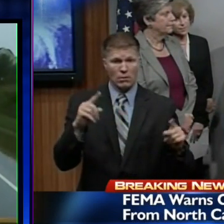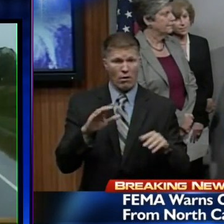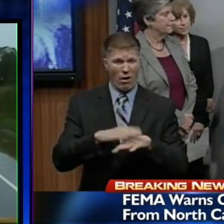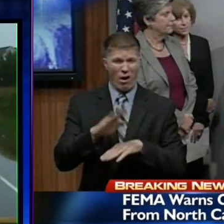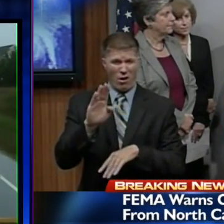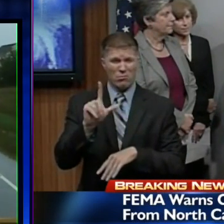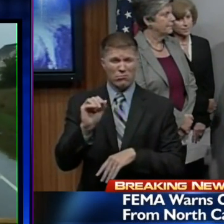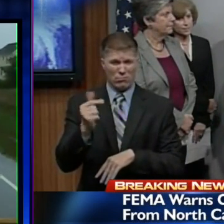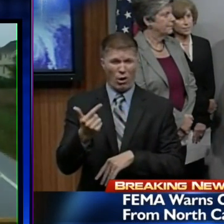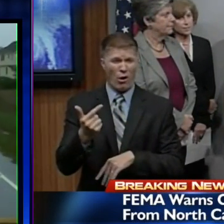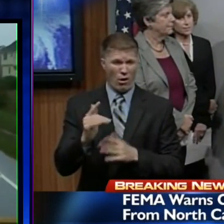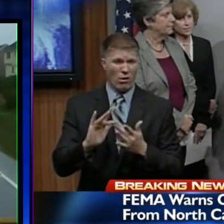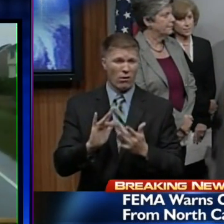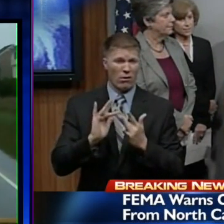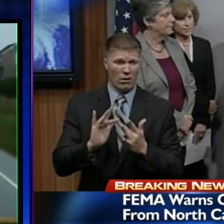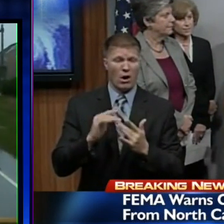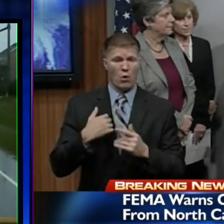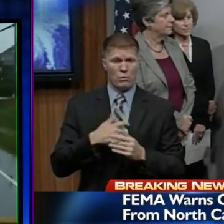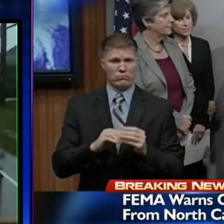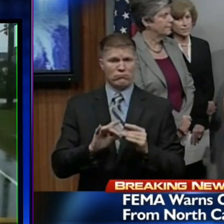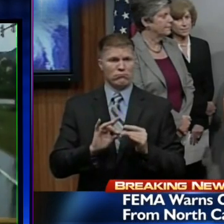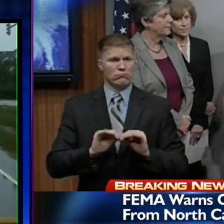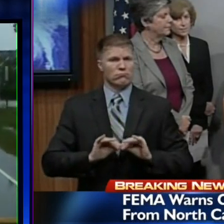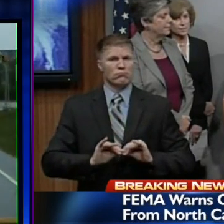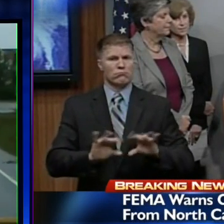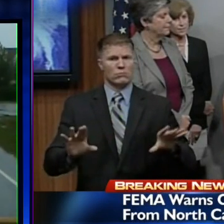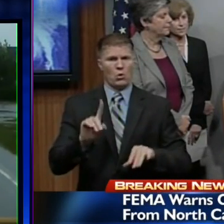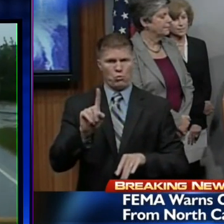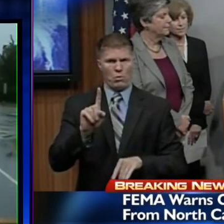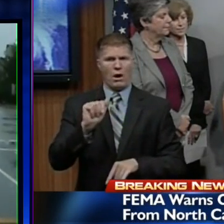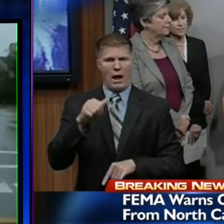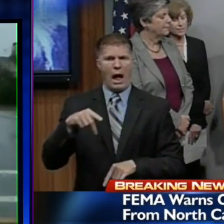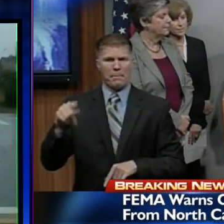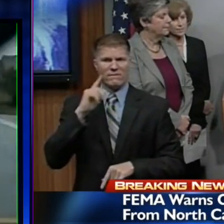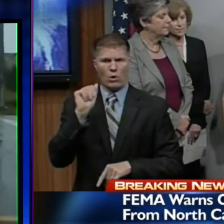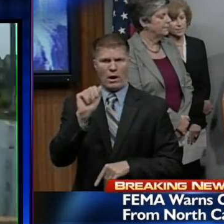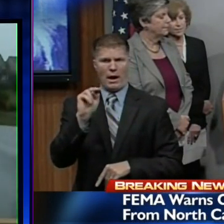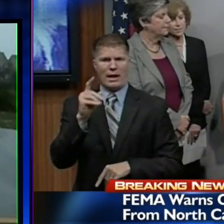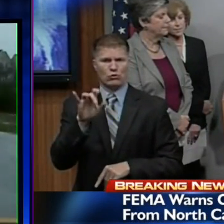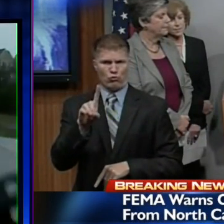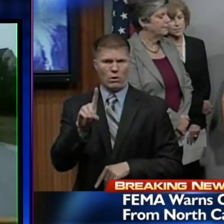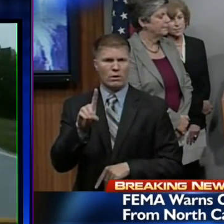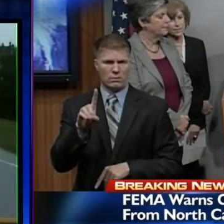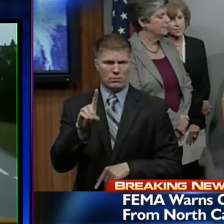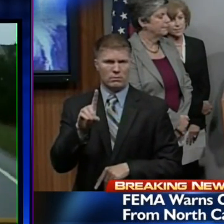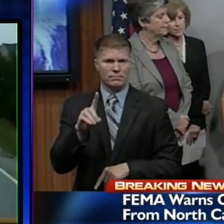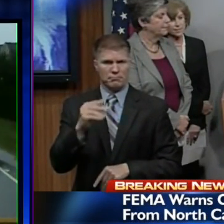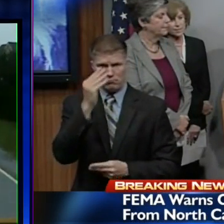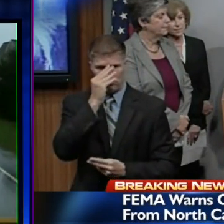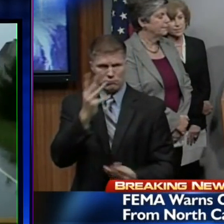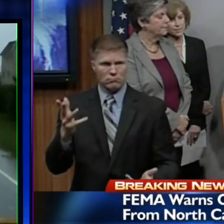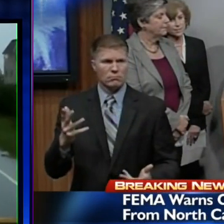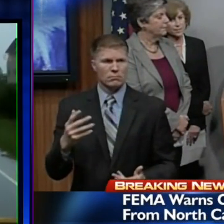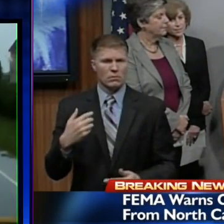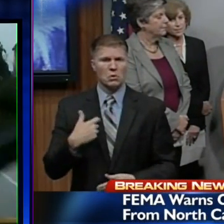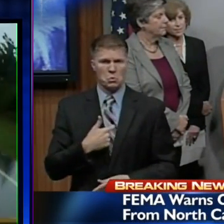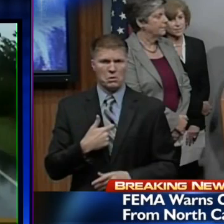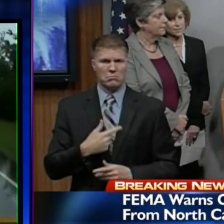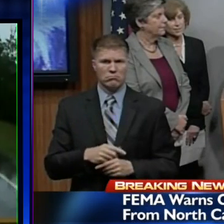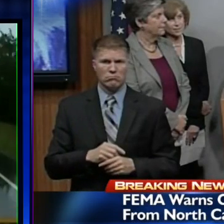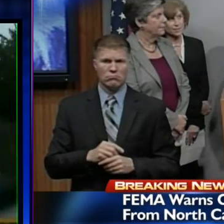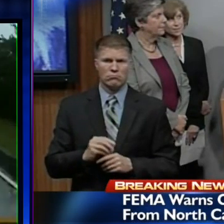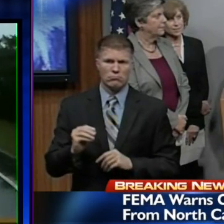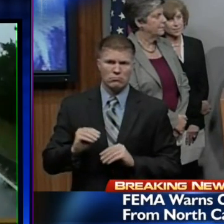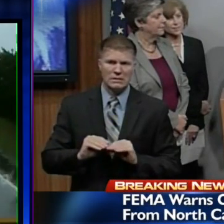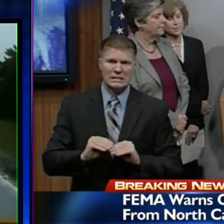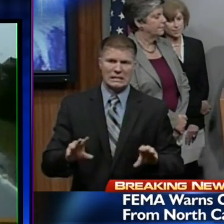had released one of our apps for Android. And I just want to show you right now that we are out with information coming